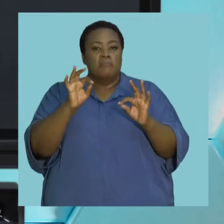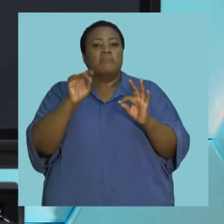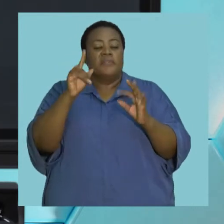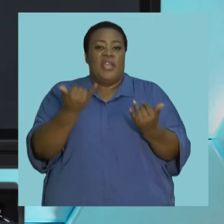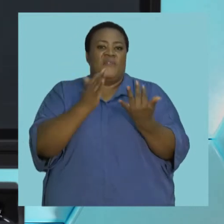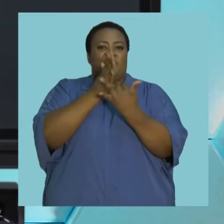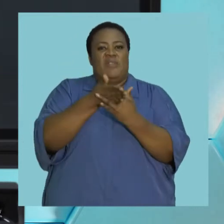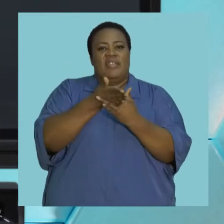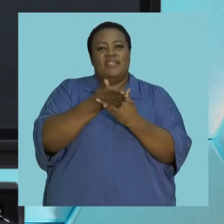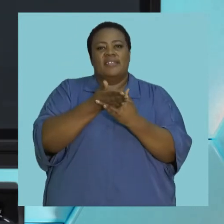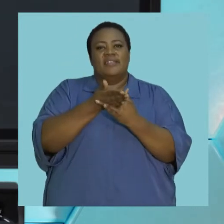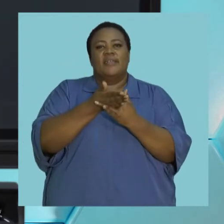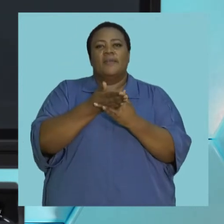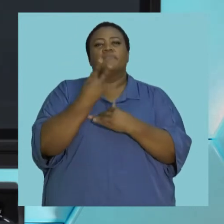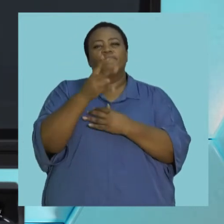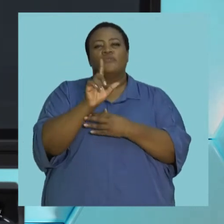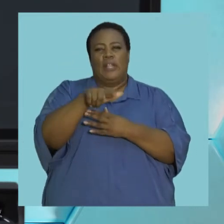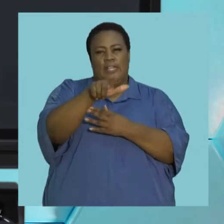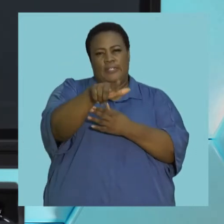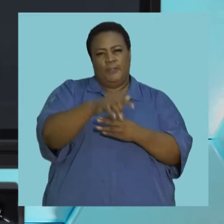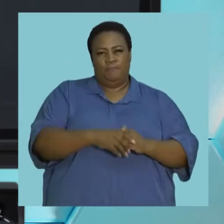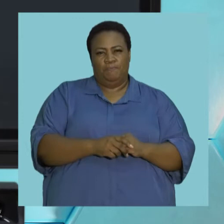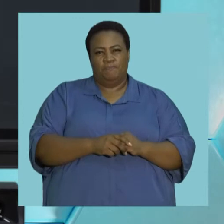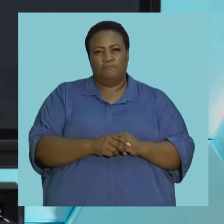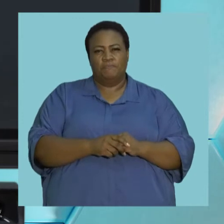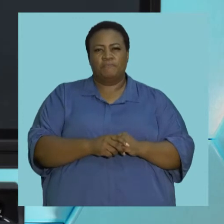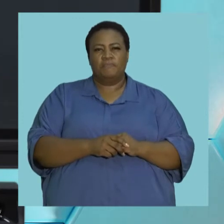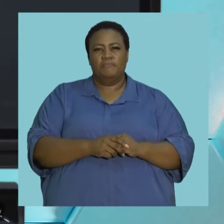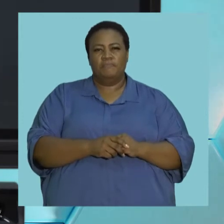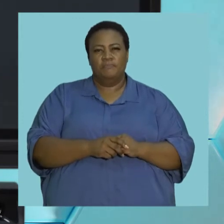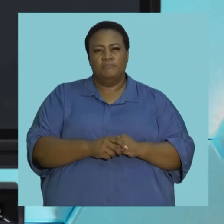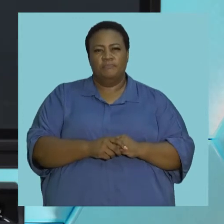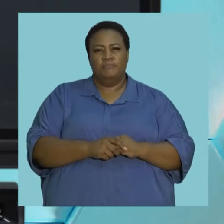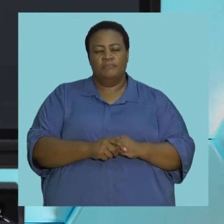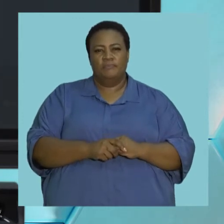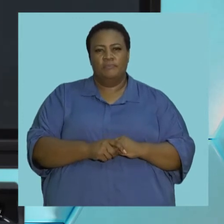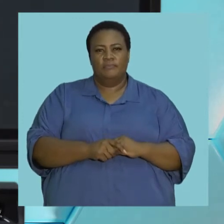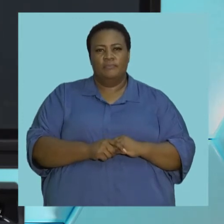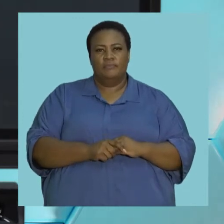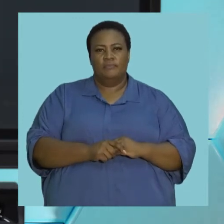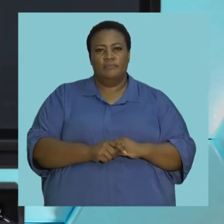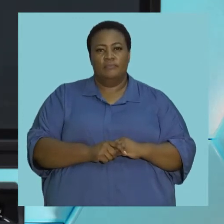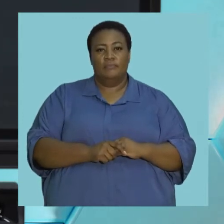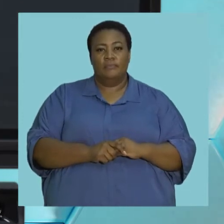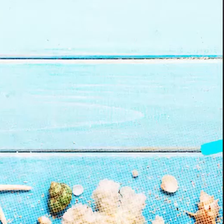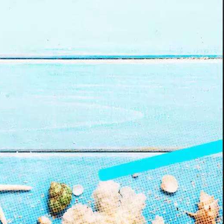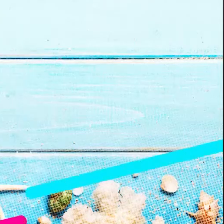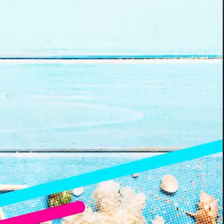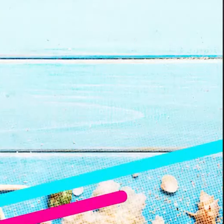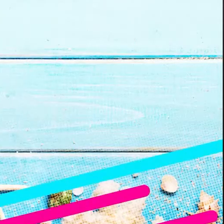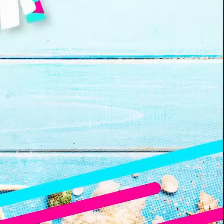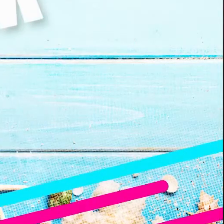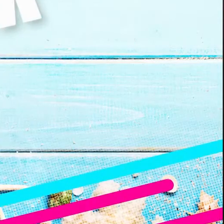You guys deserve a little break. I'll catch you at the end of the break. Hang in there and tune in soon.